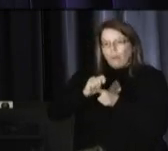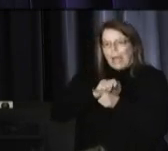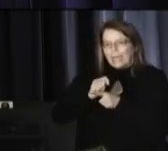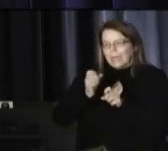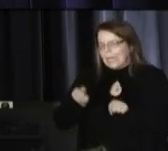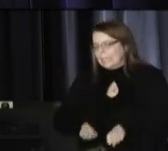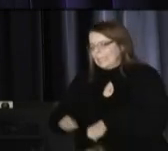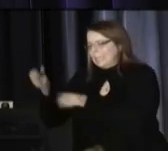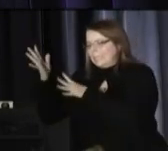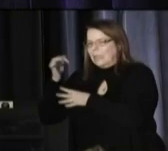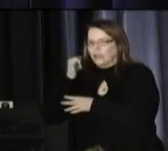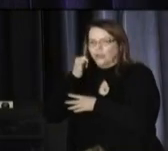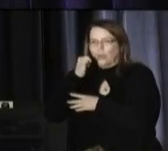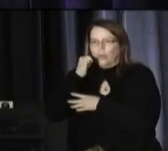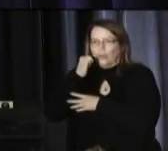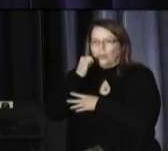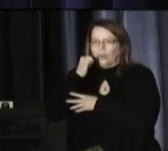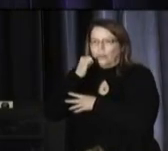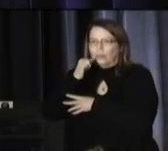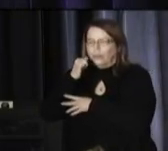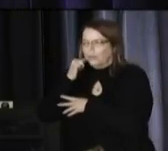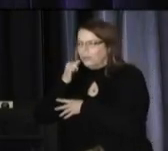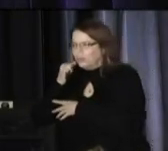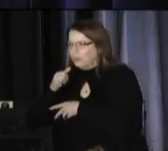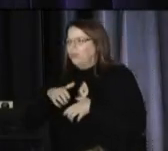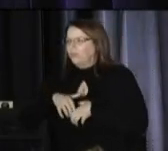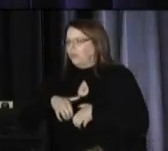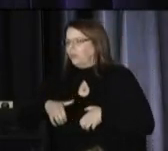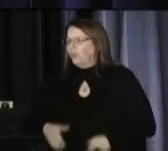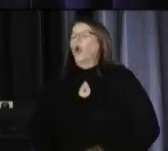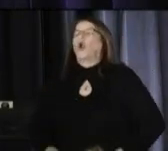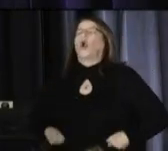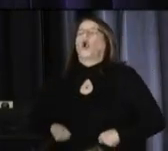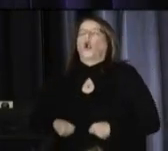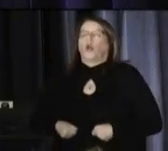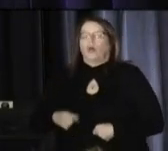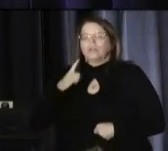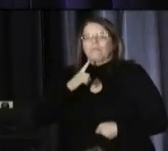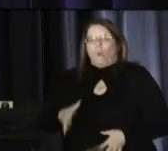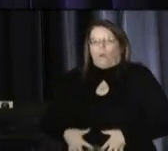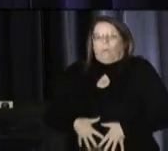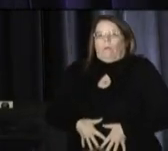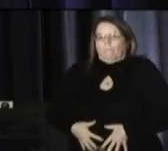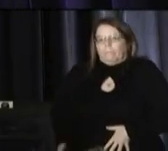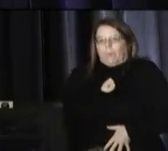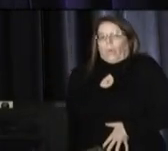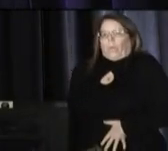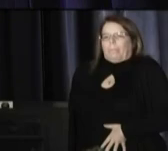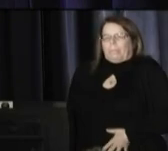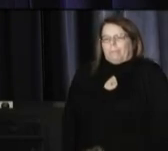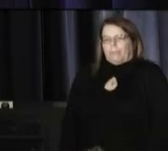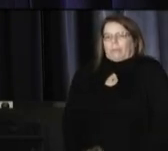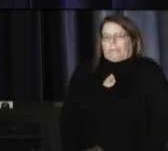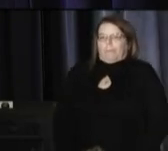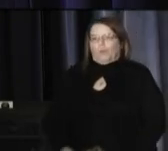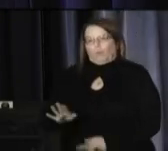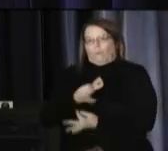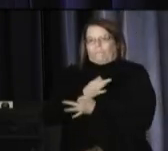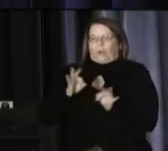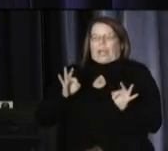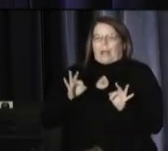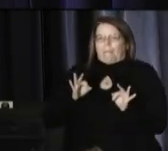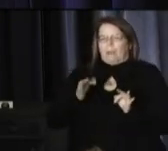the girdles your mother taught you to wear to harness your belly, your butt, your thighs, your freedom.